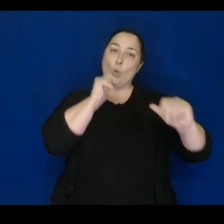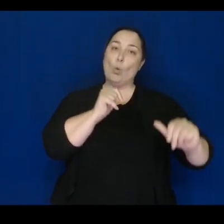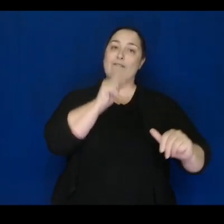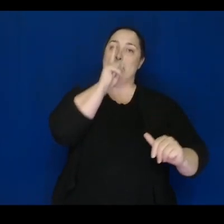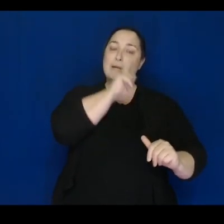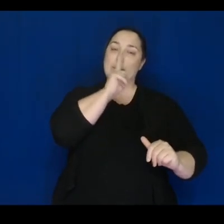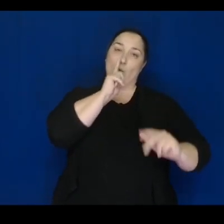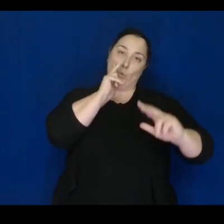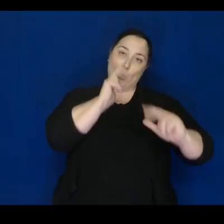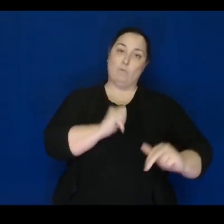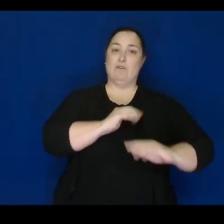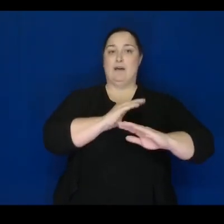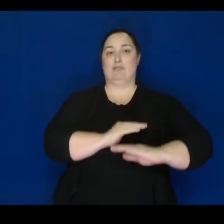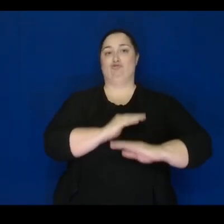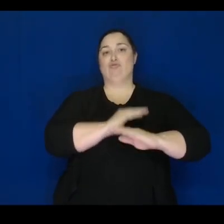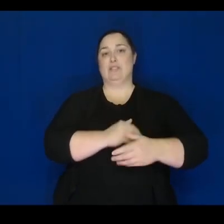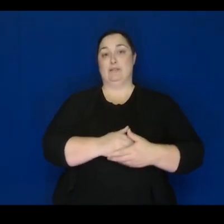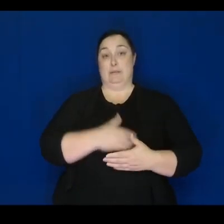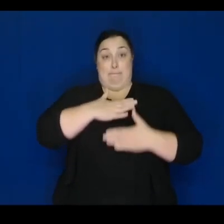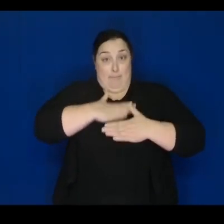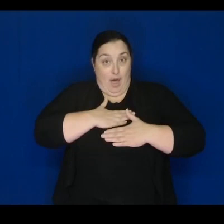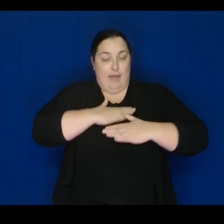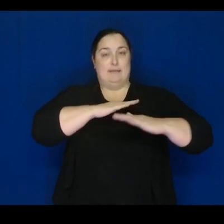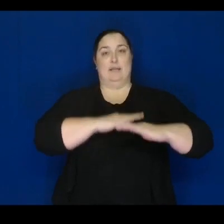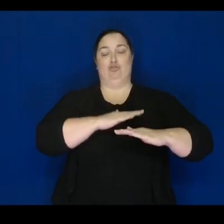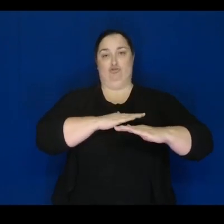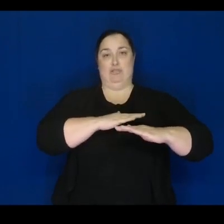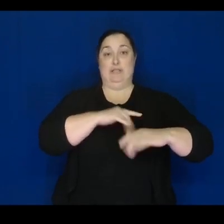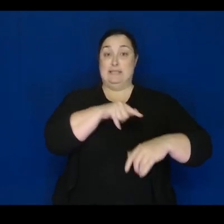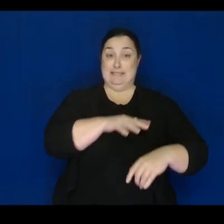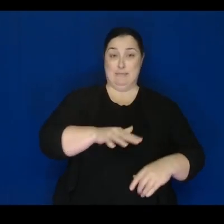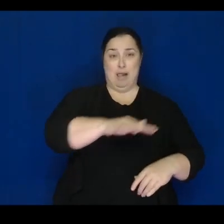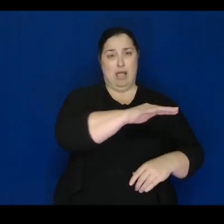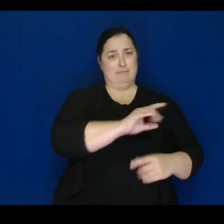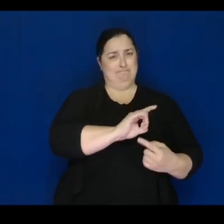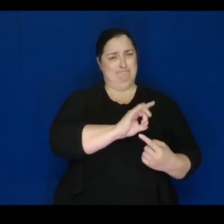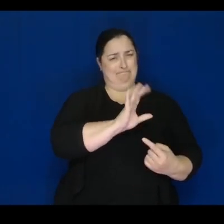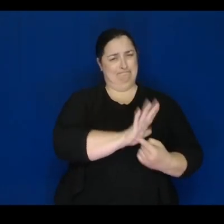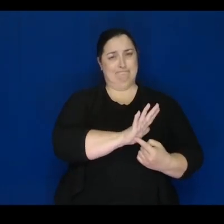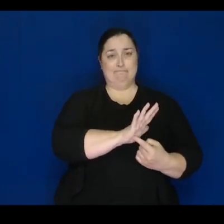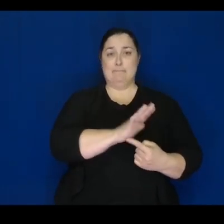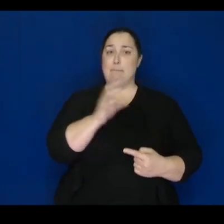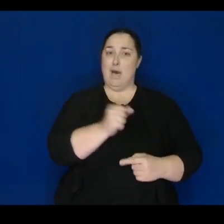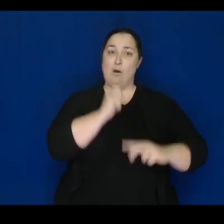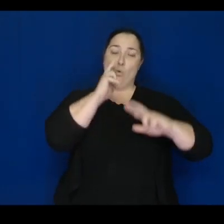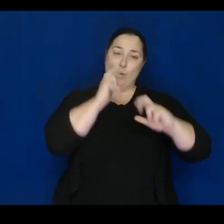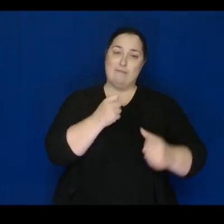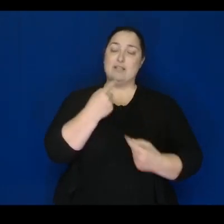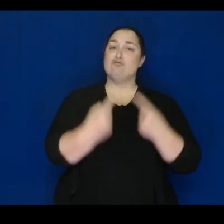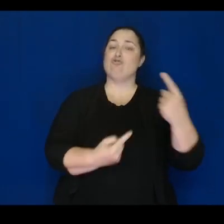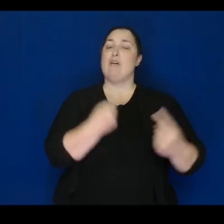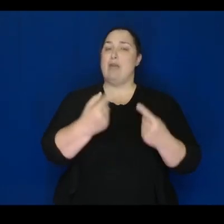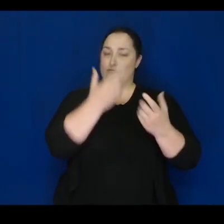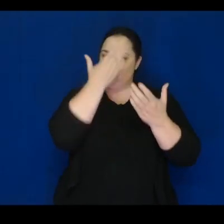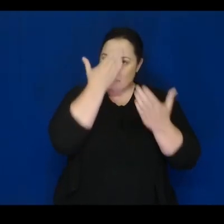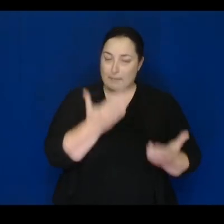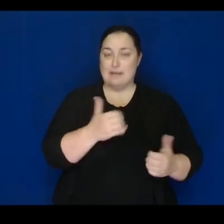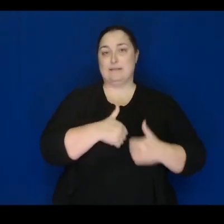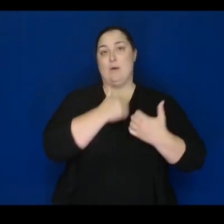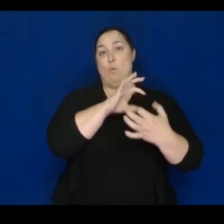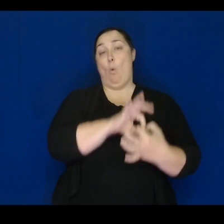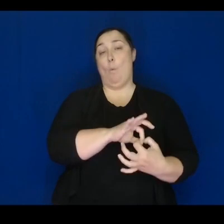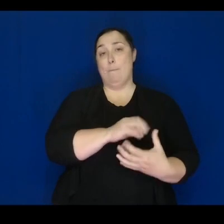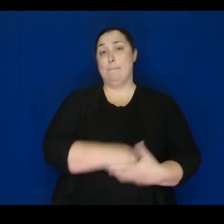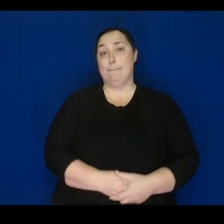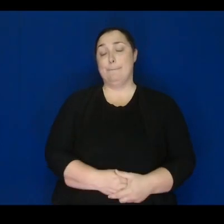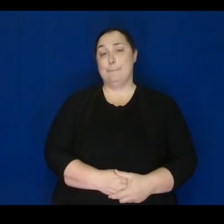and also looking after country, my country. This place is very important. We all need to look after each other and respect our